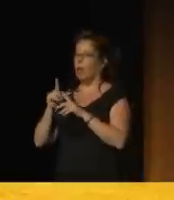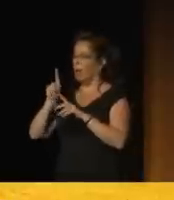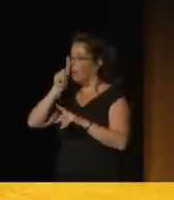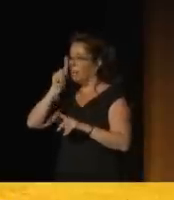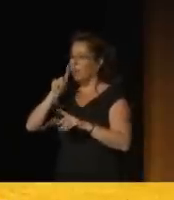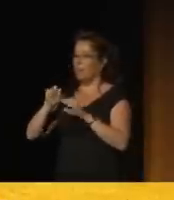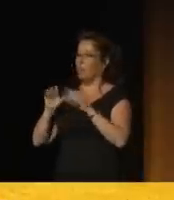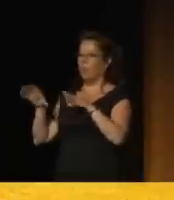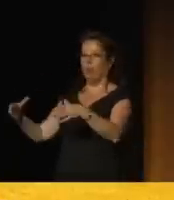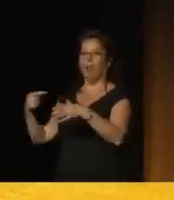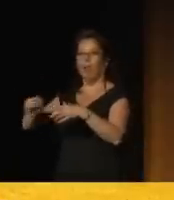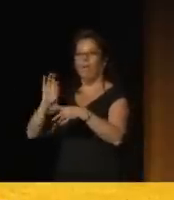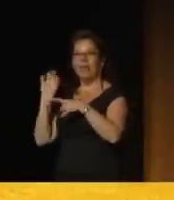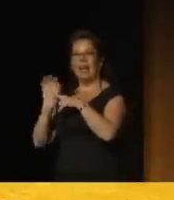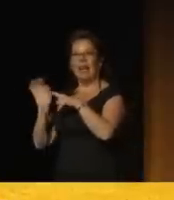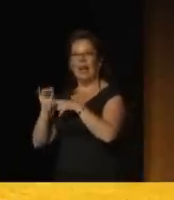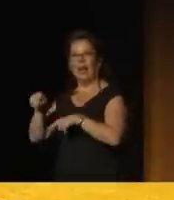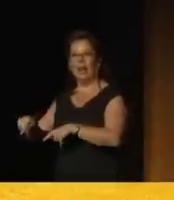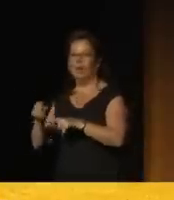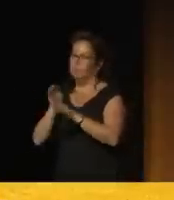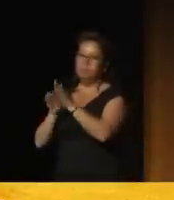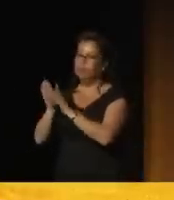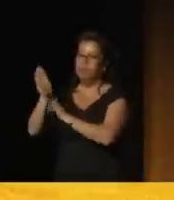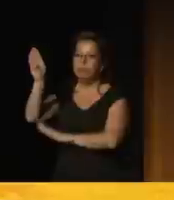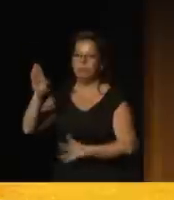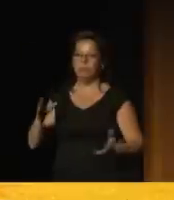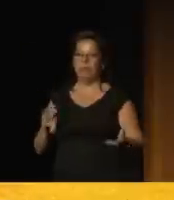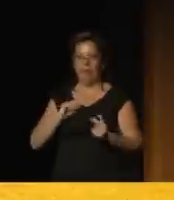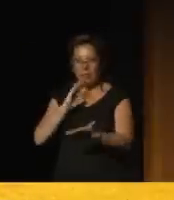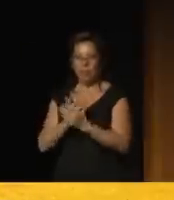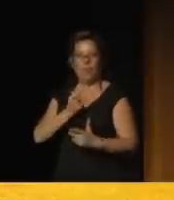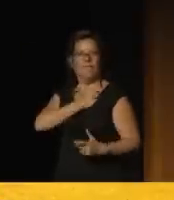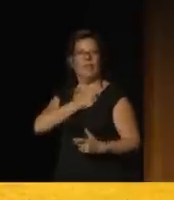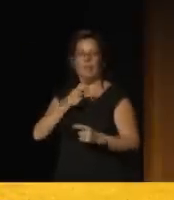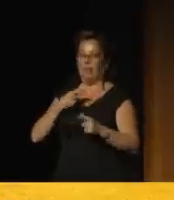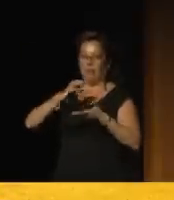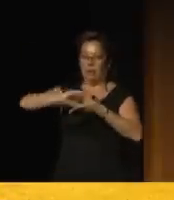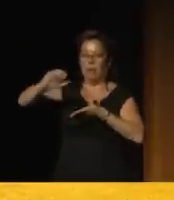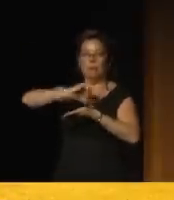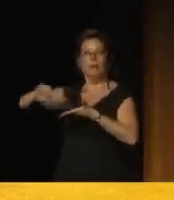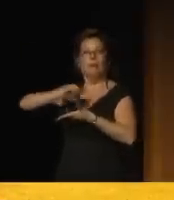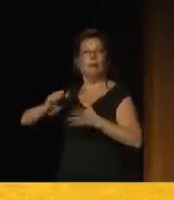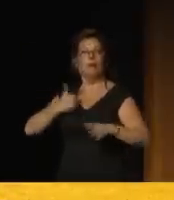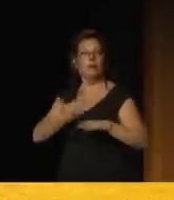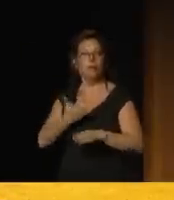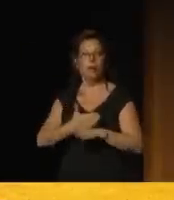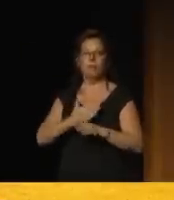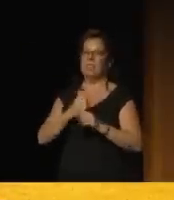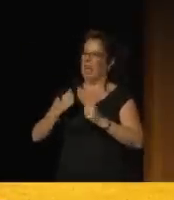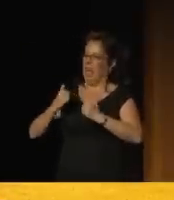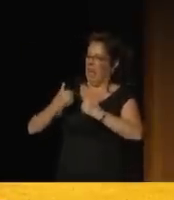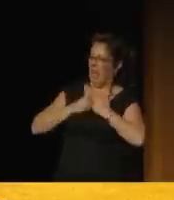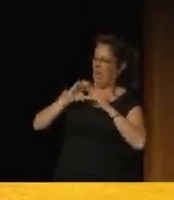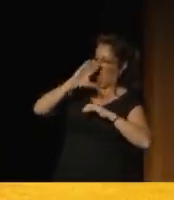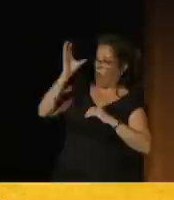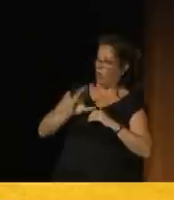things are going, and there's fear. It's real palpable fear. Our jobs have been lost. Our country is going... our country.